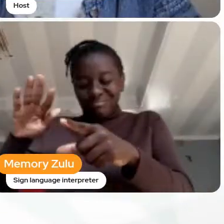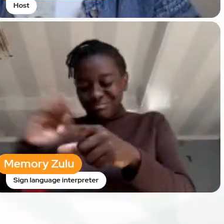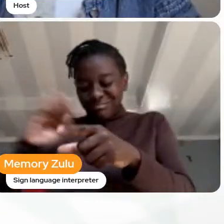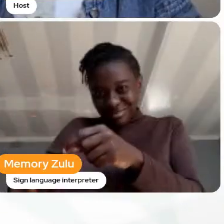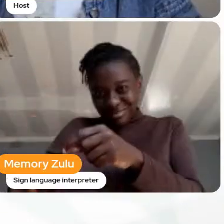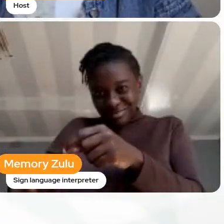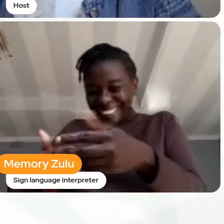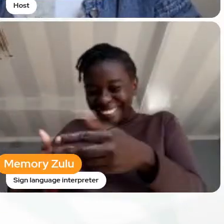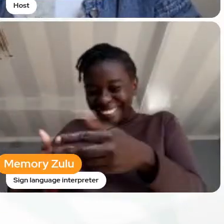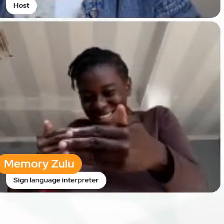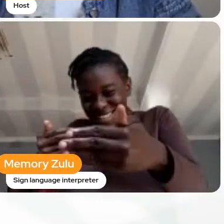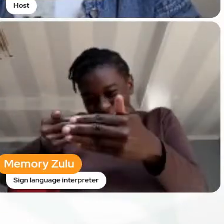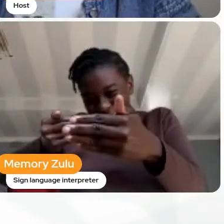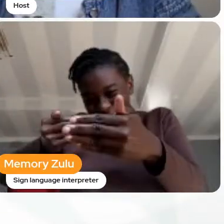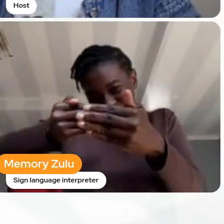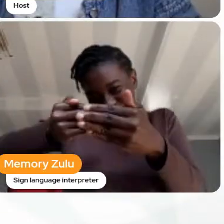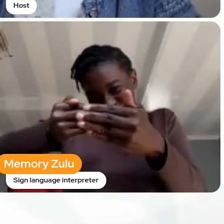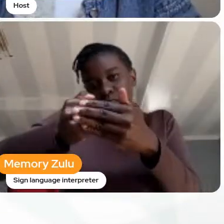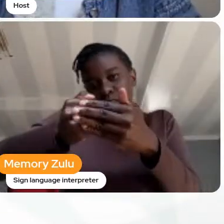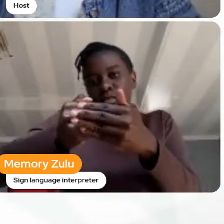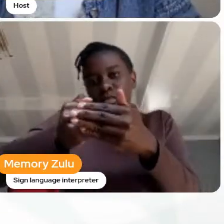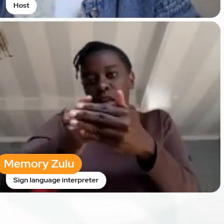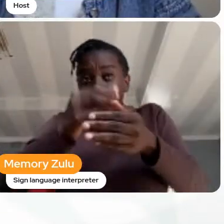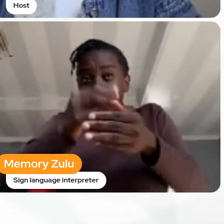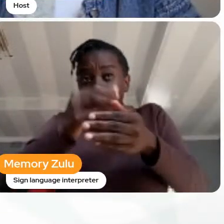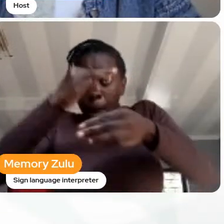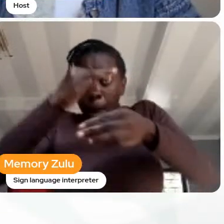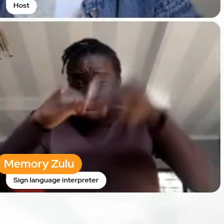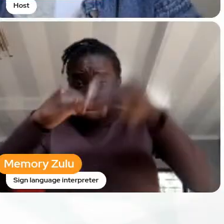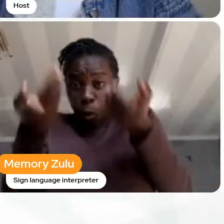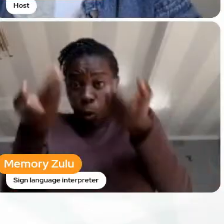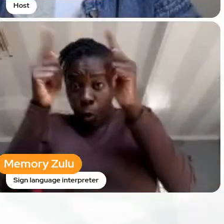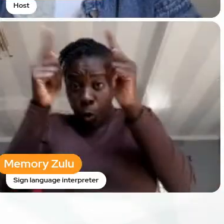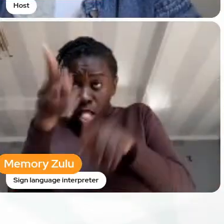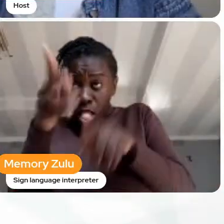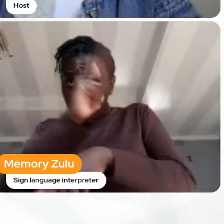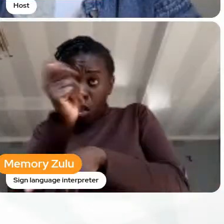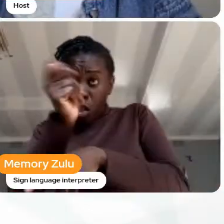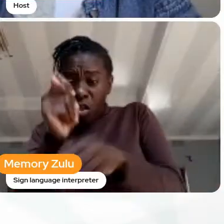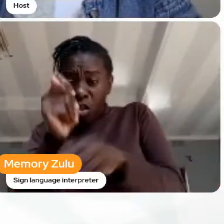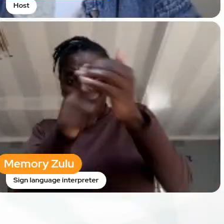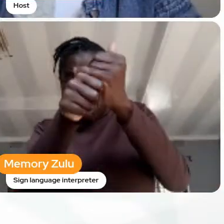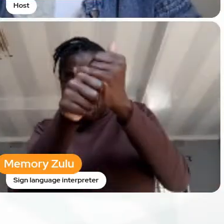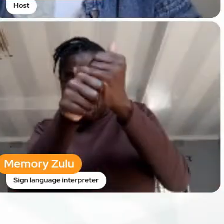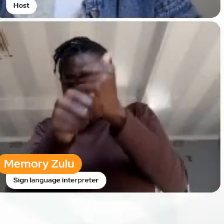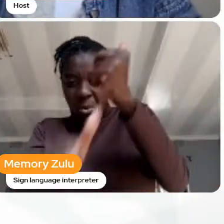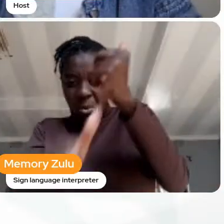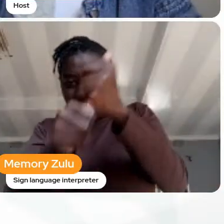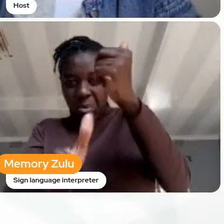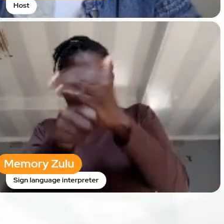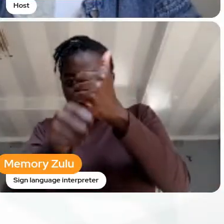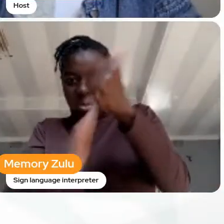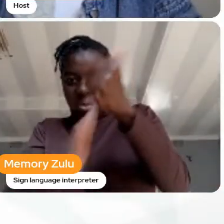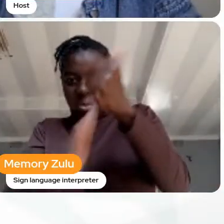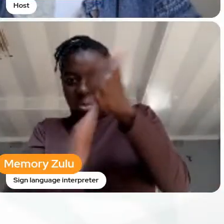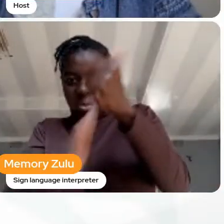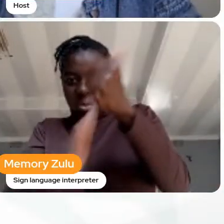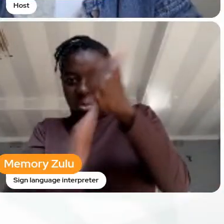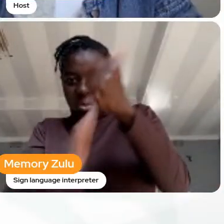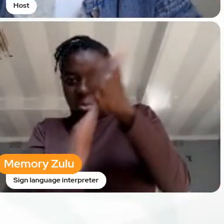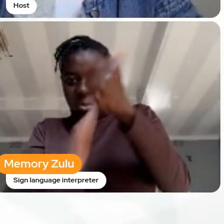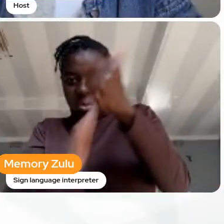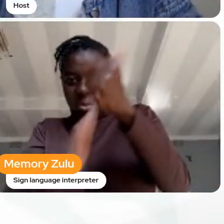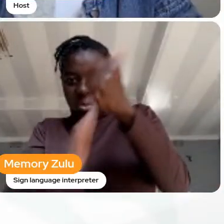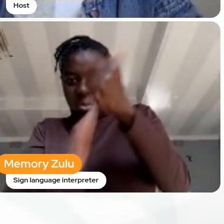that of a man. So eventually now that infection is able to go into your urethra and cause